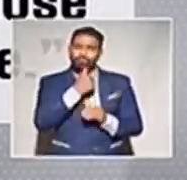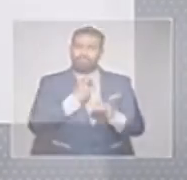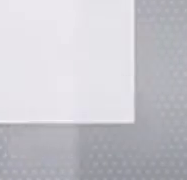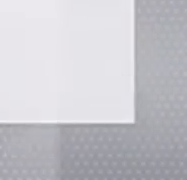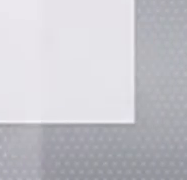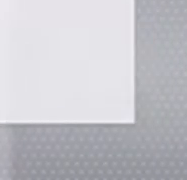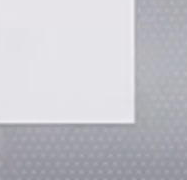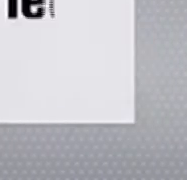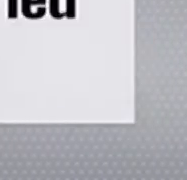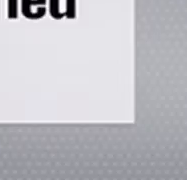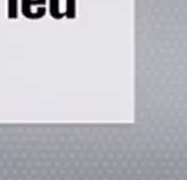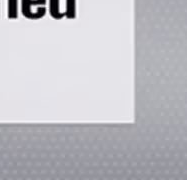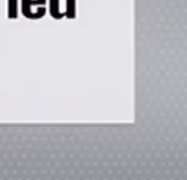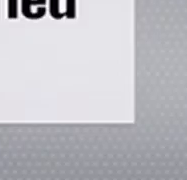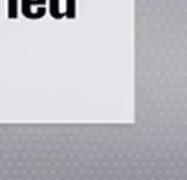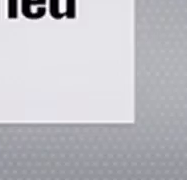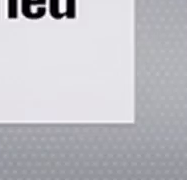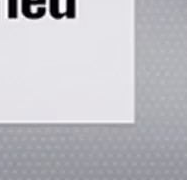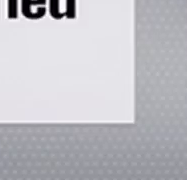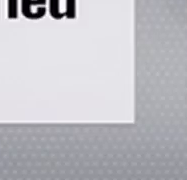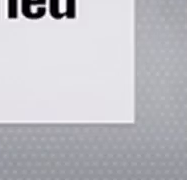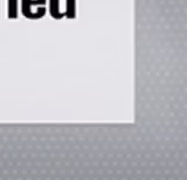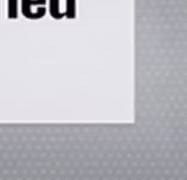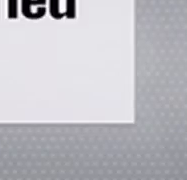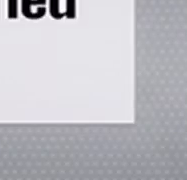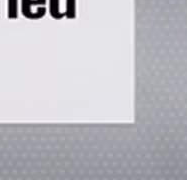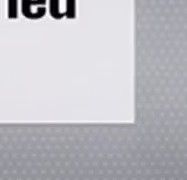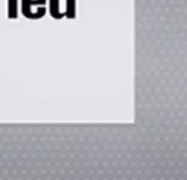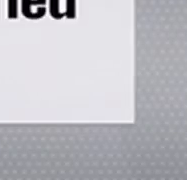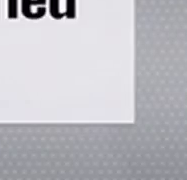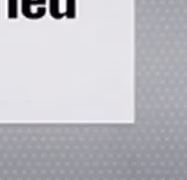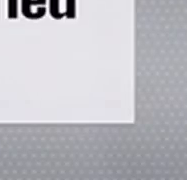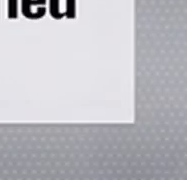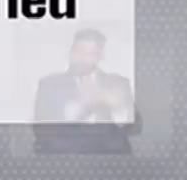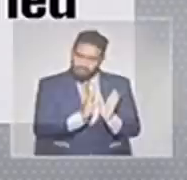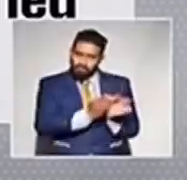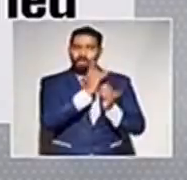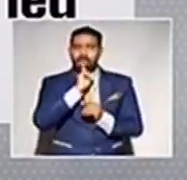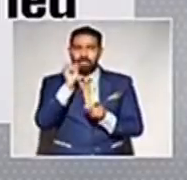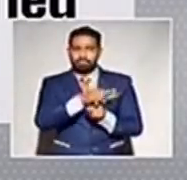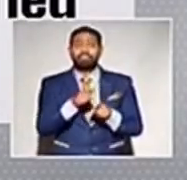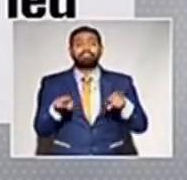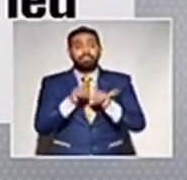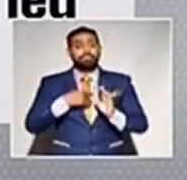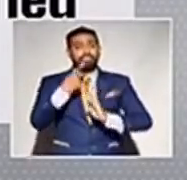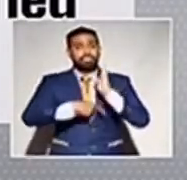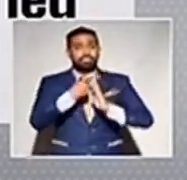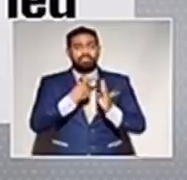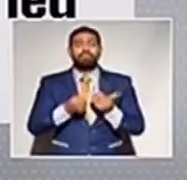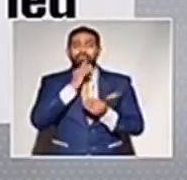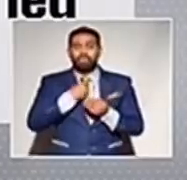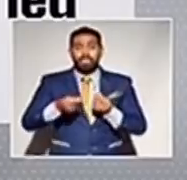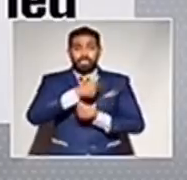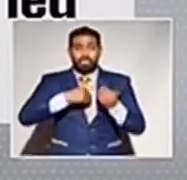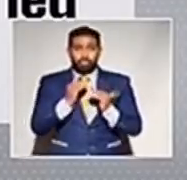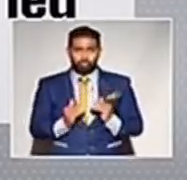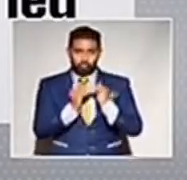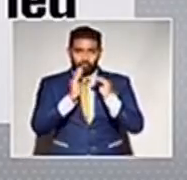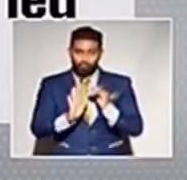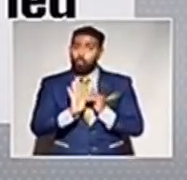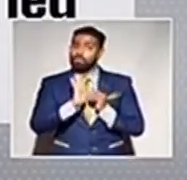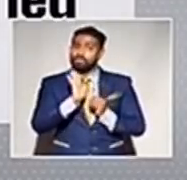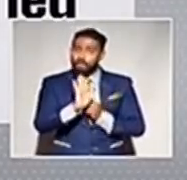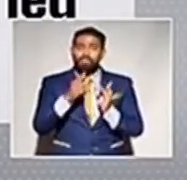found responsible. The letter read, quote-unquote, Sri Lanka needs economic help, but to be effective, the IMF program needs to